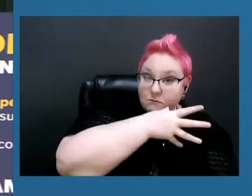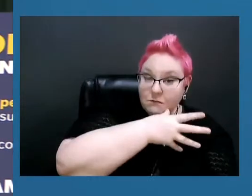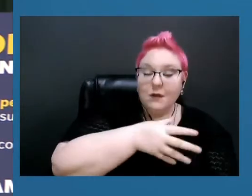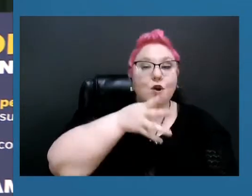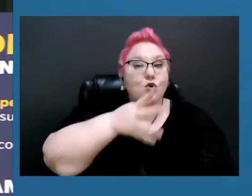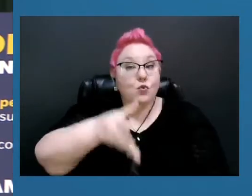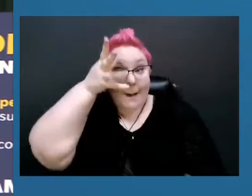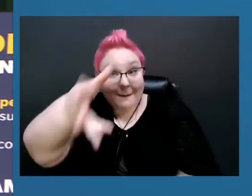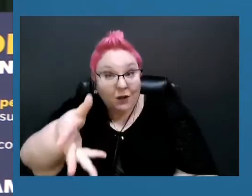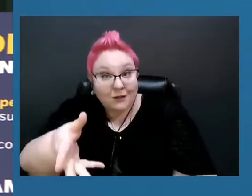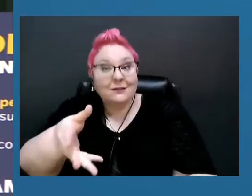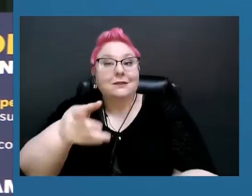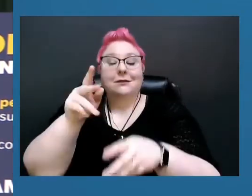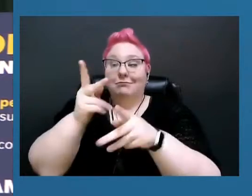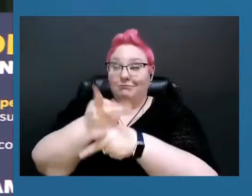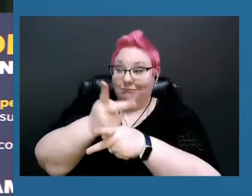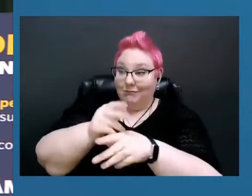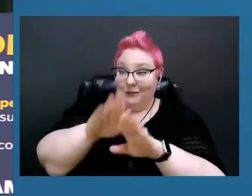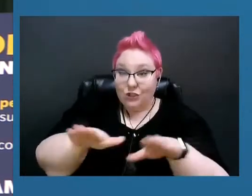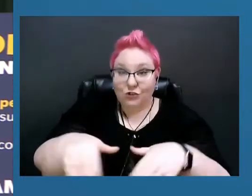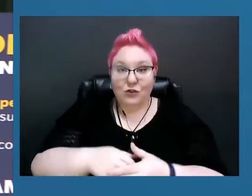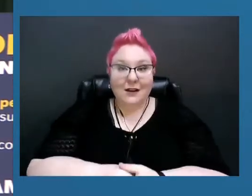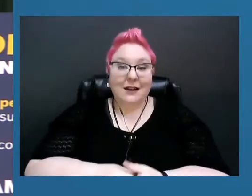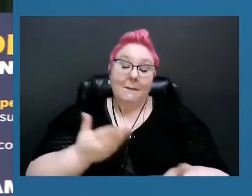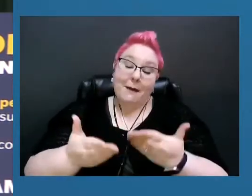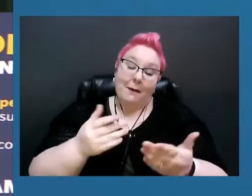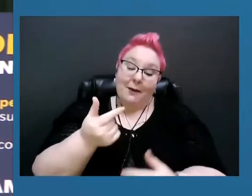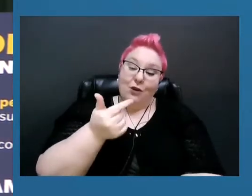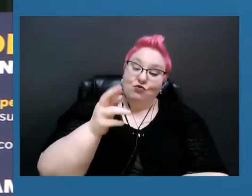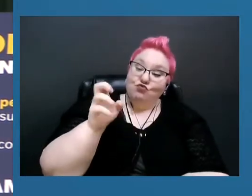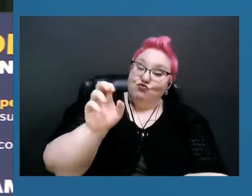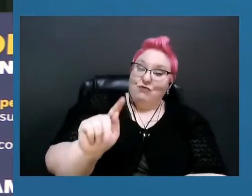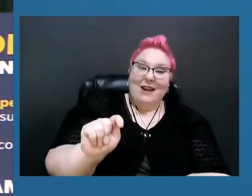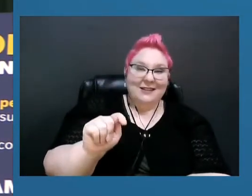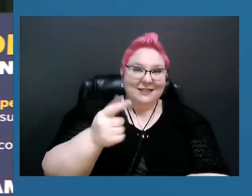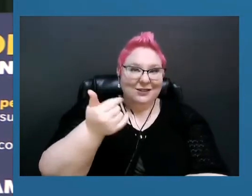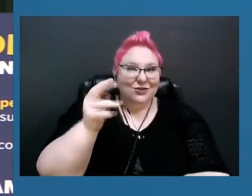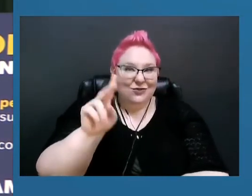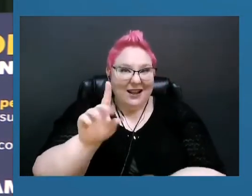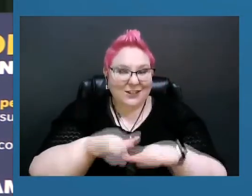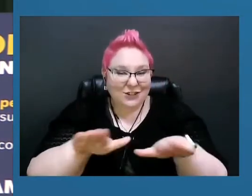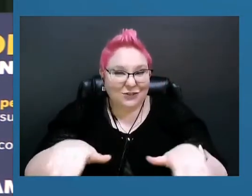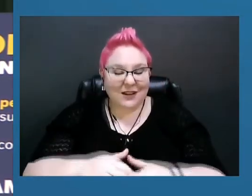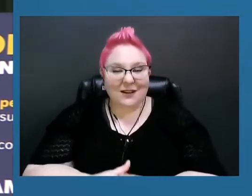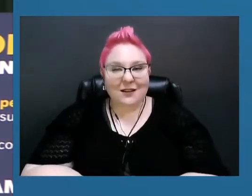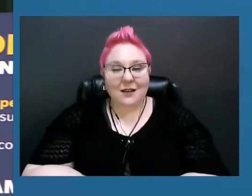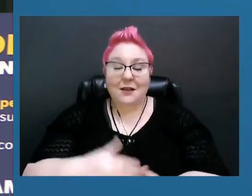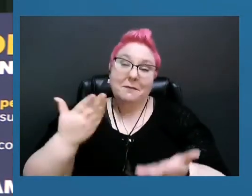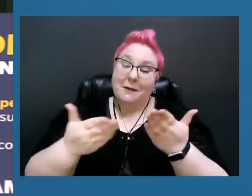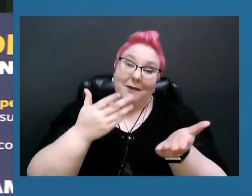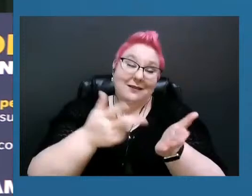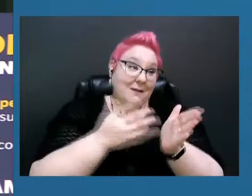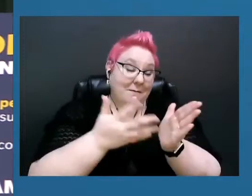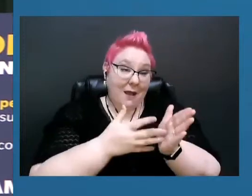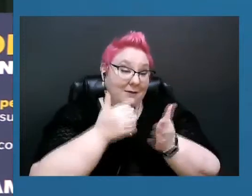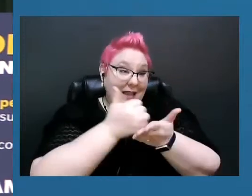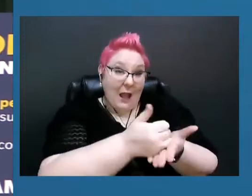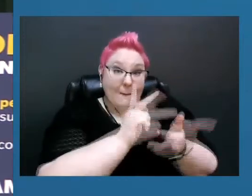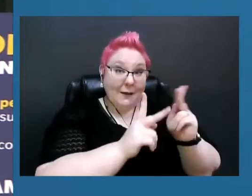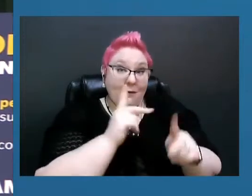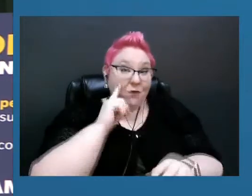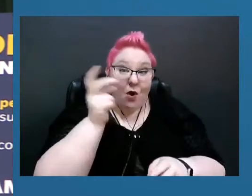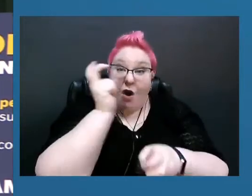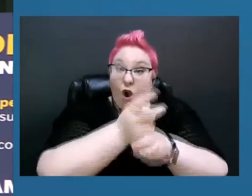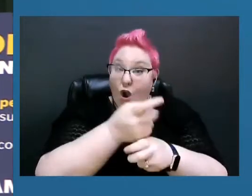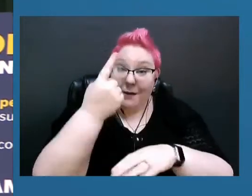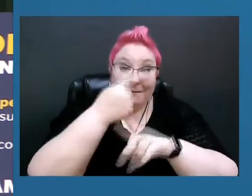their grandchildren and sometimes even great-grandchildren. And sometimes it went to people who were just struggling. They're having one rough month. You don't know when